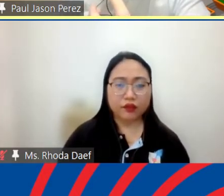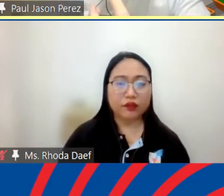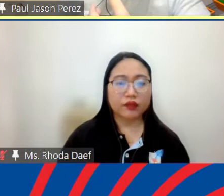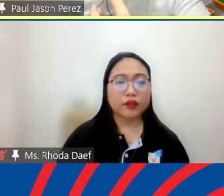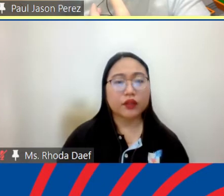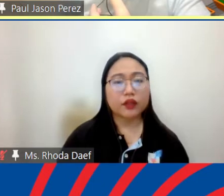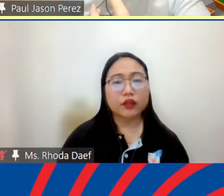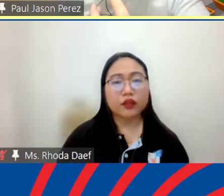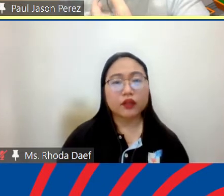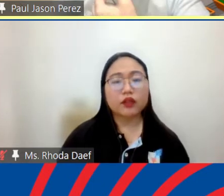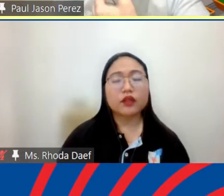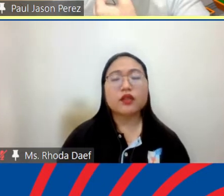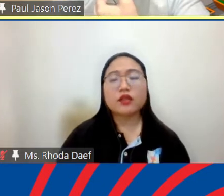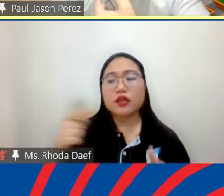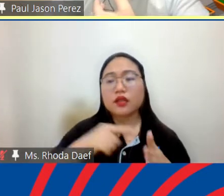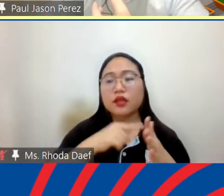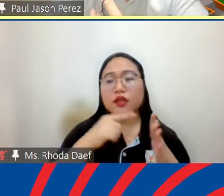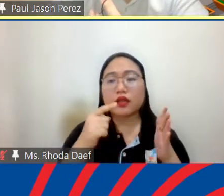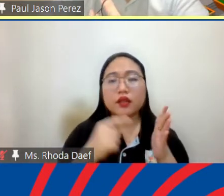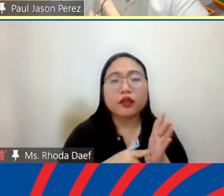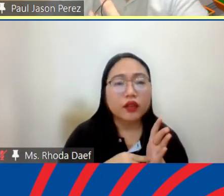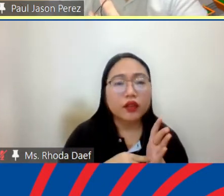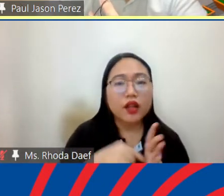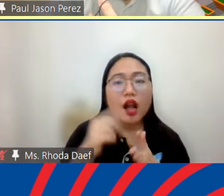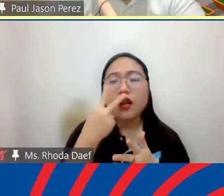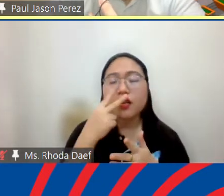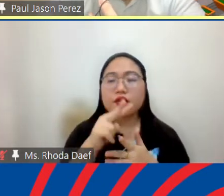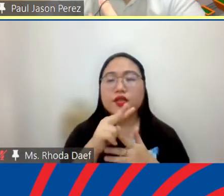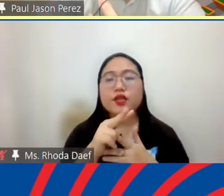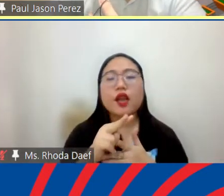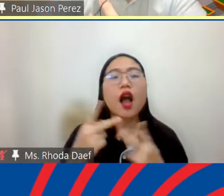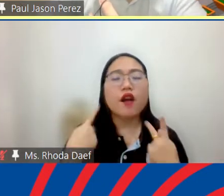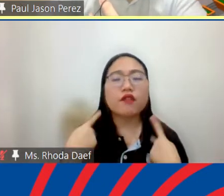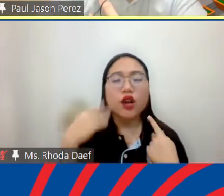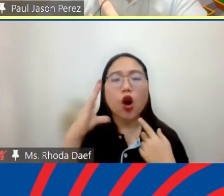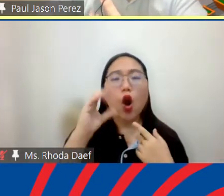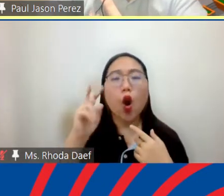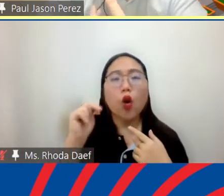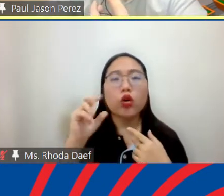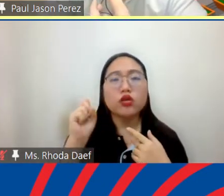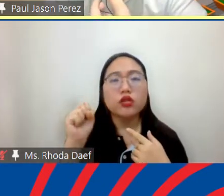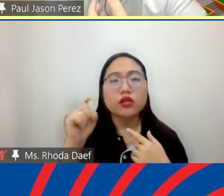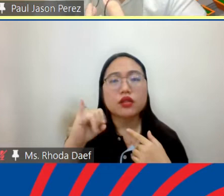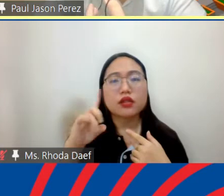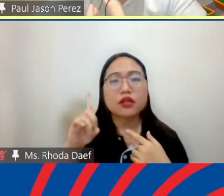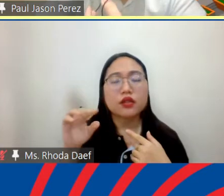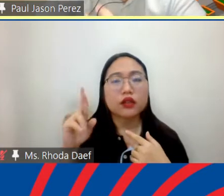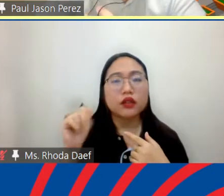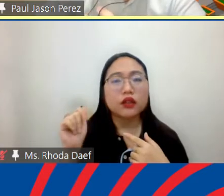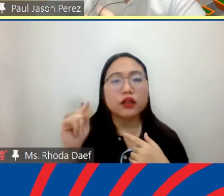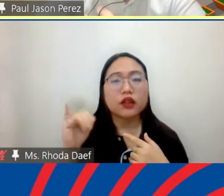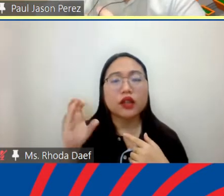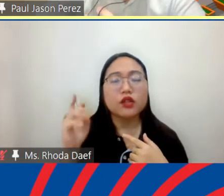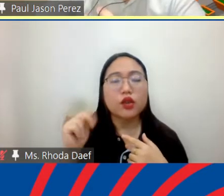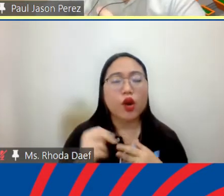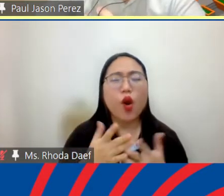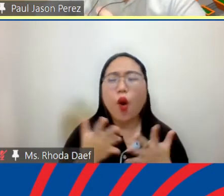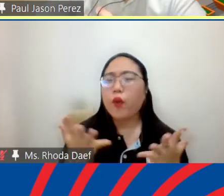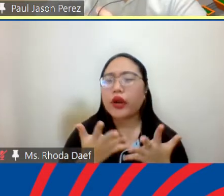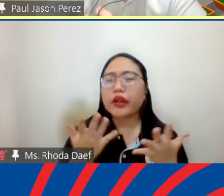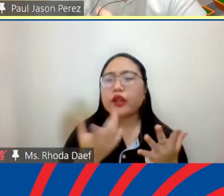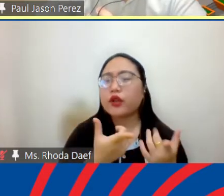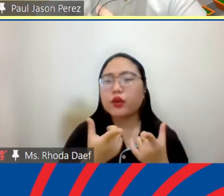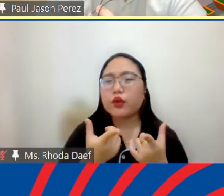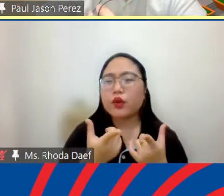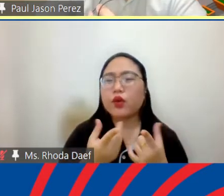these phases, there are some considerations. Like, for example, where will you deposit your data? Are